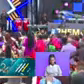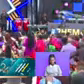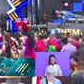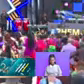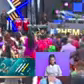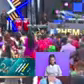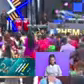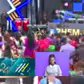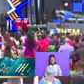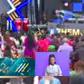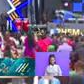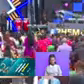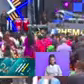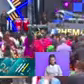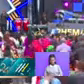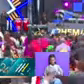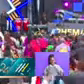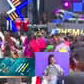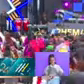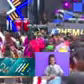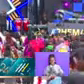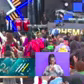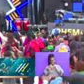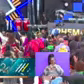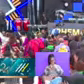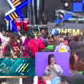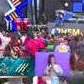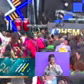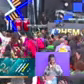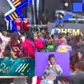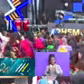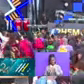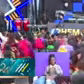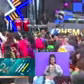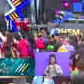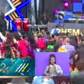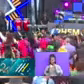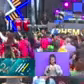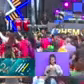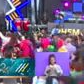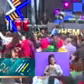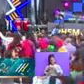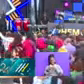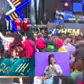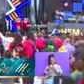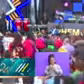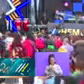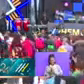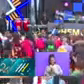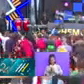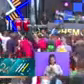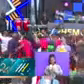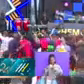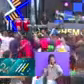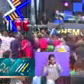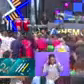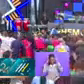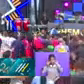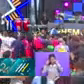Lord lift up your hands and begin to pray begin to pray if you are in Fr begin to pray because every